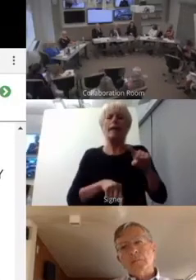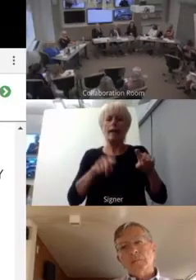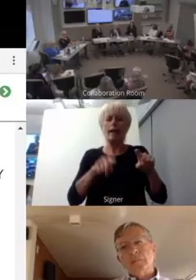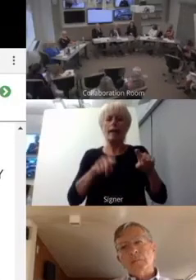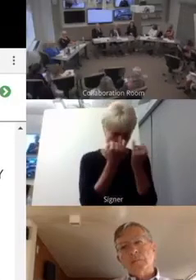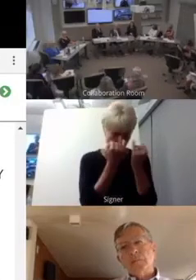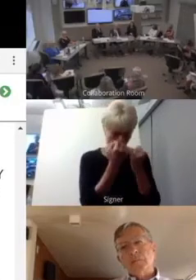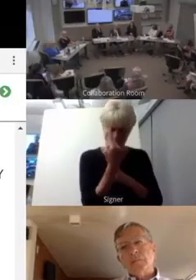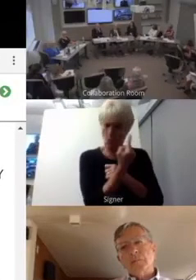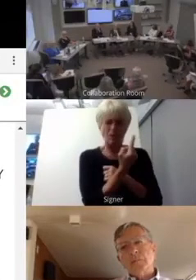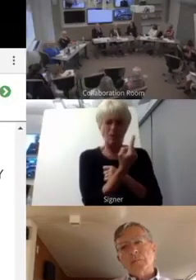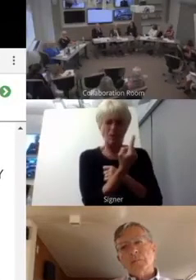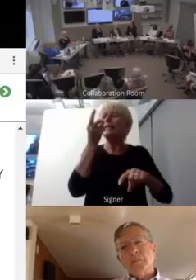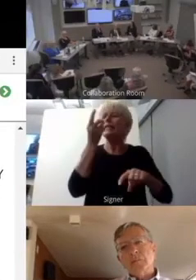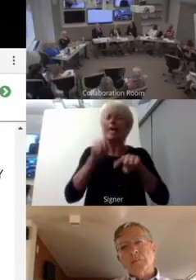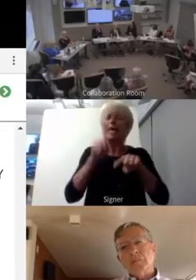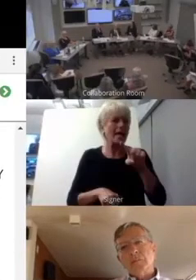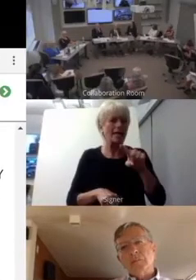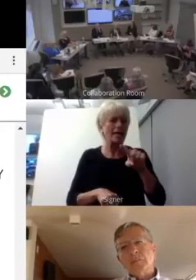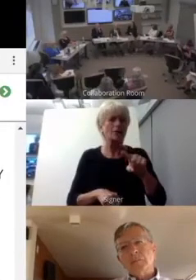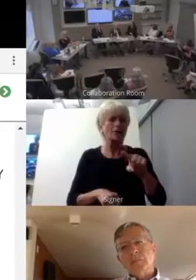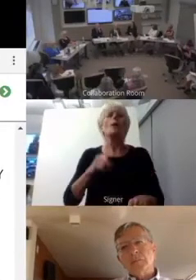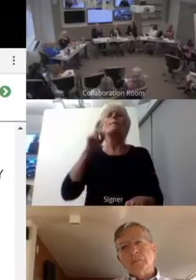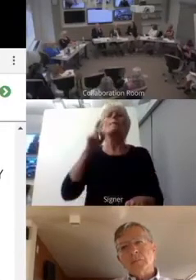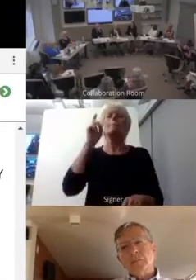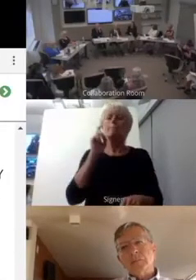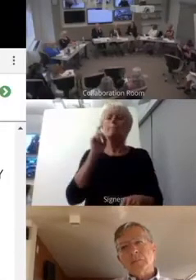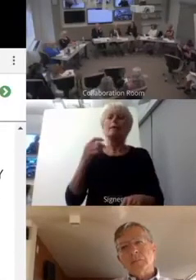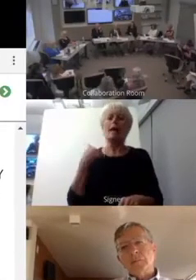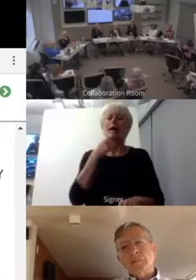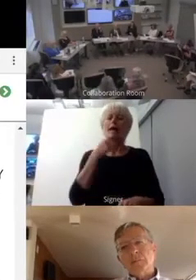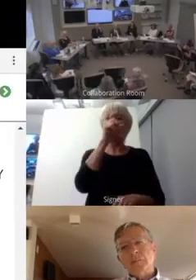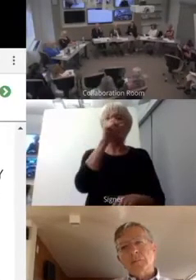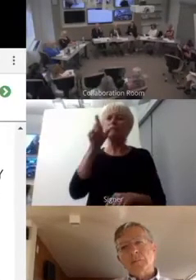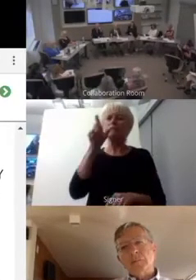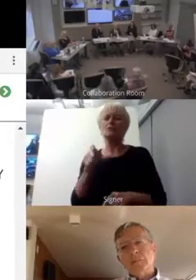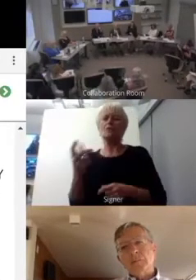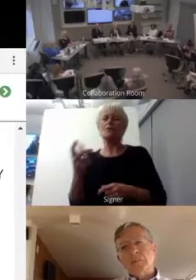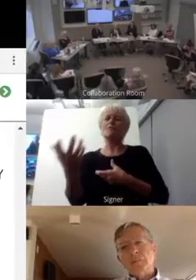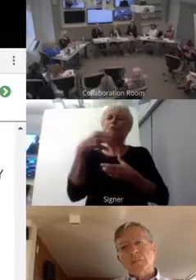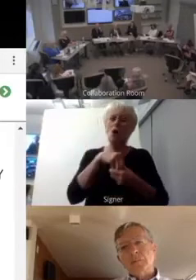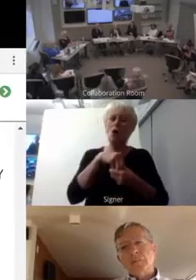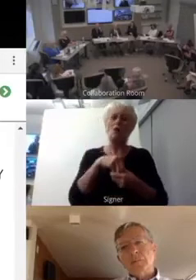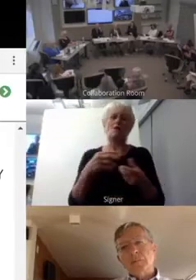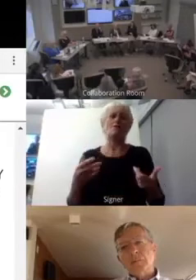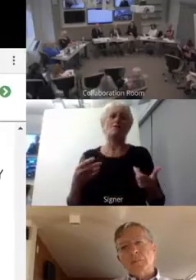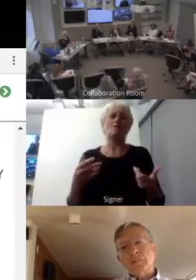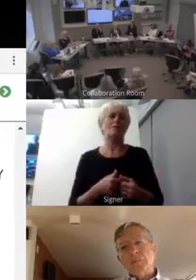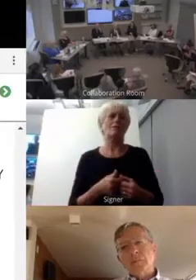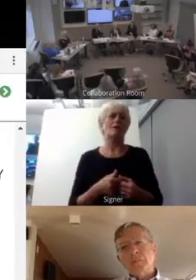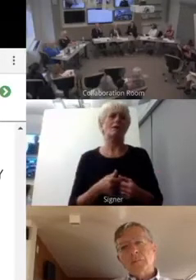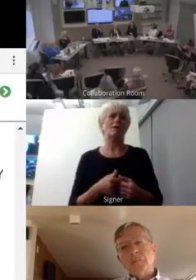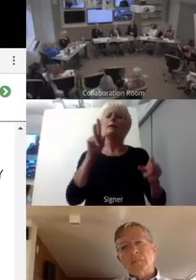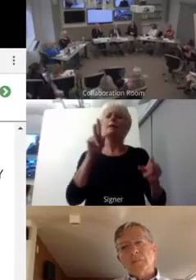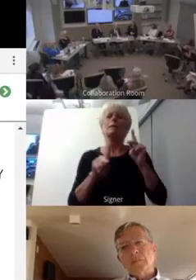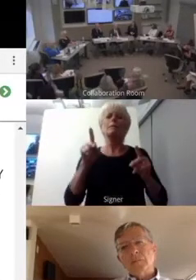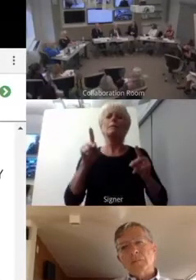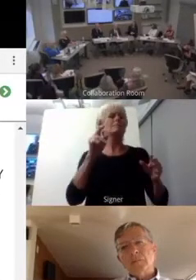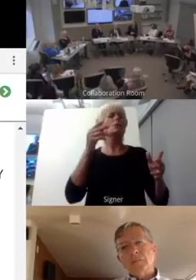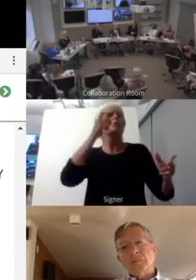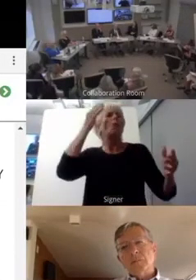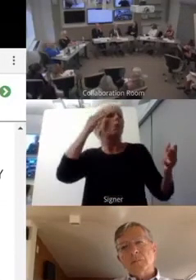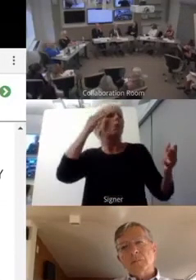without individuals participating, without people who know what's going on, and those people should be people